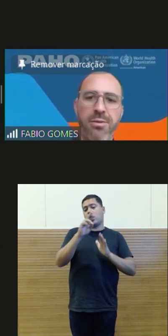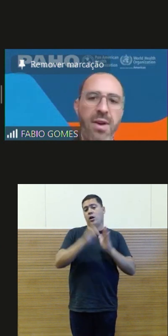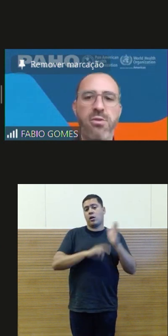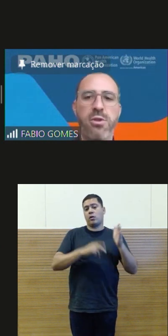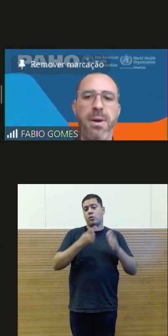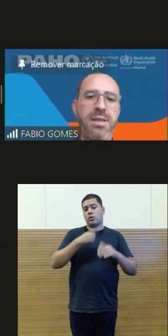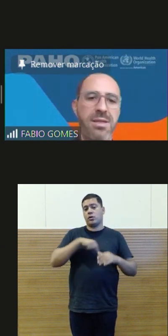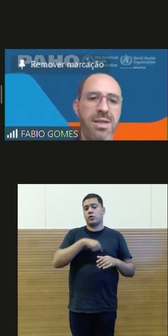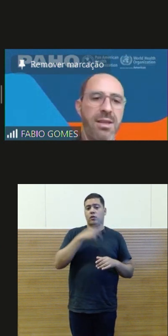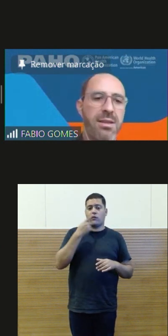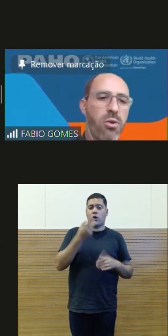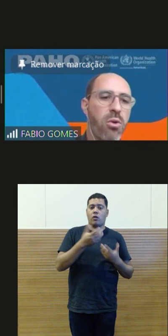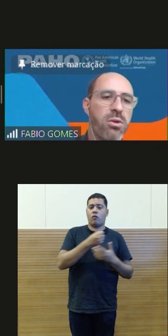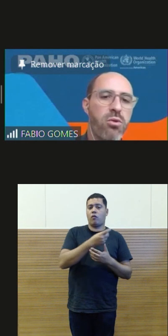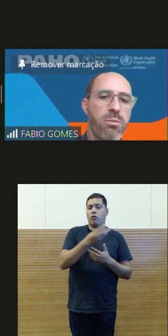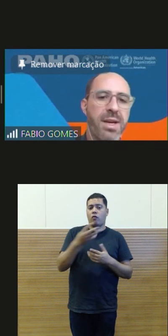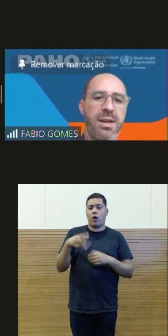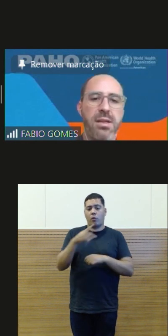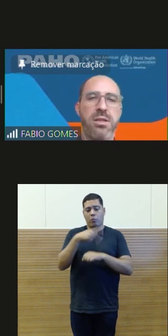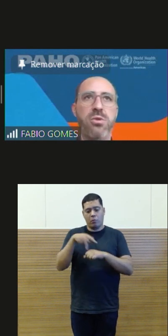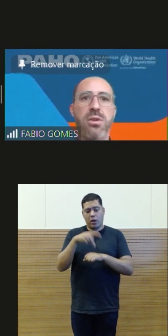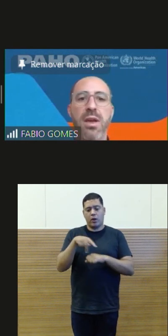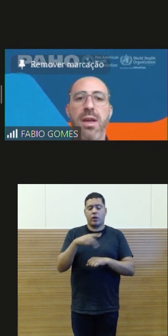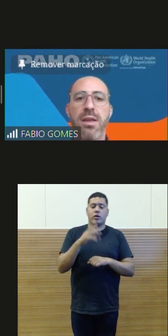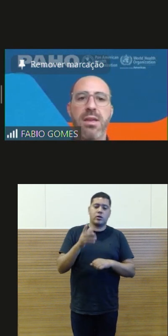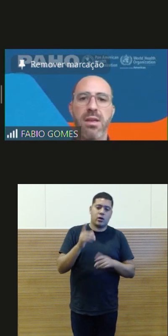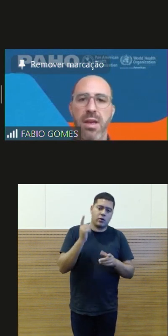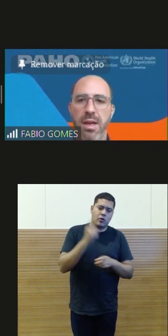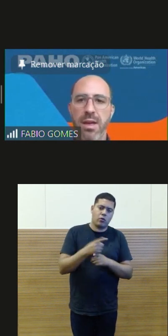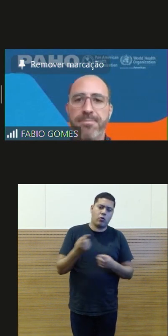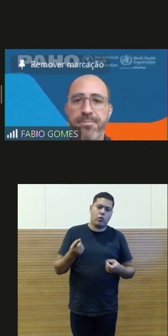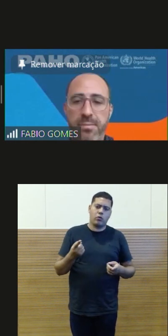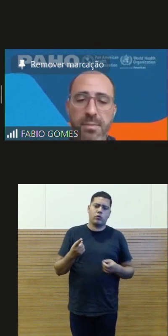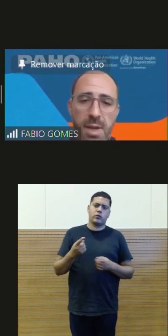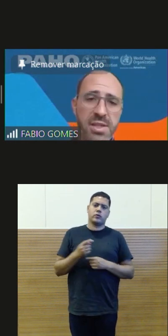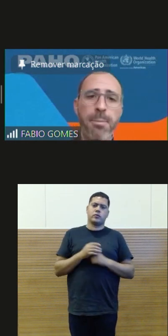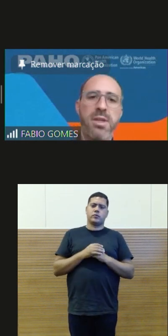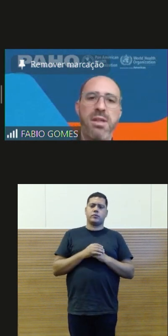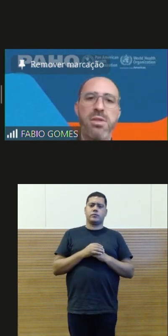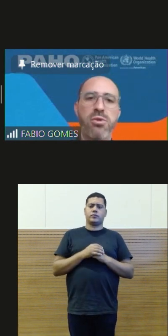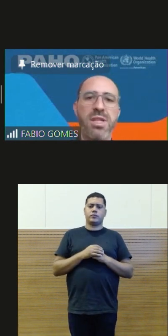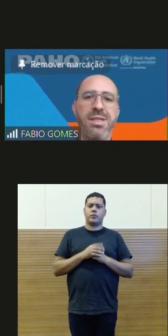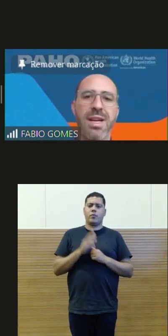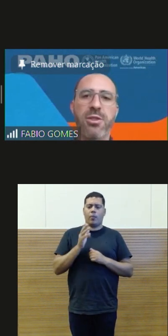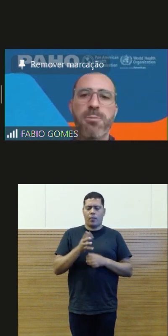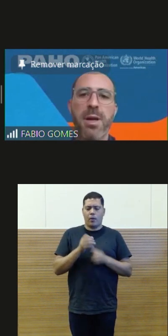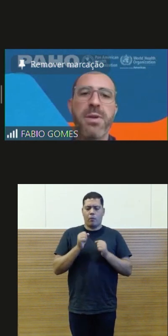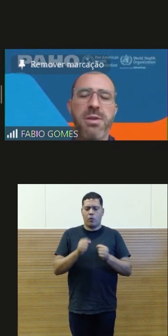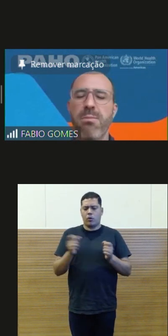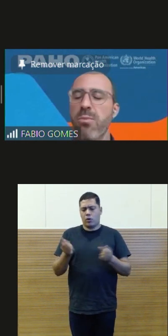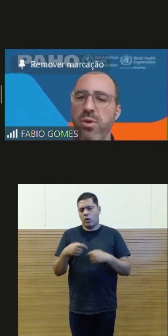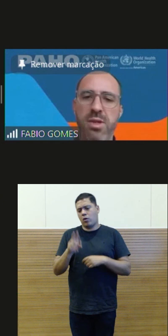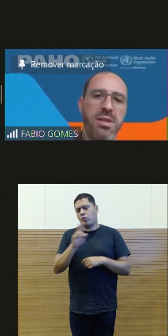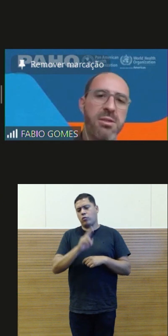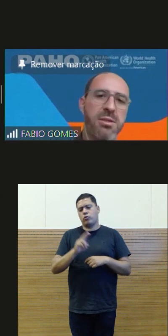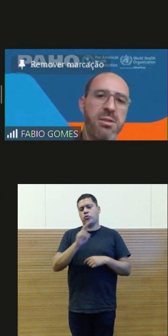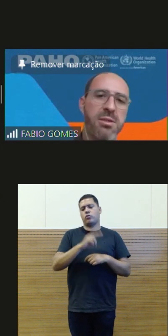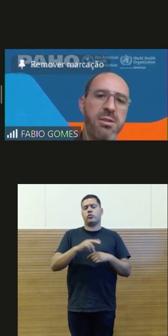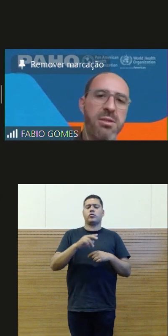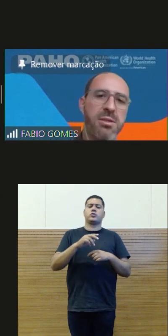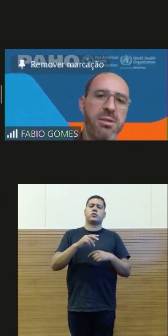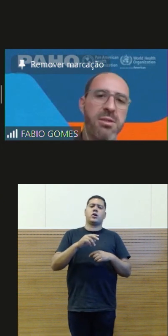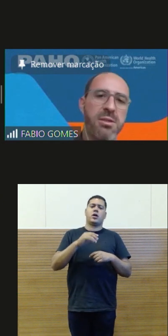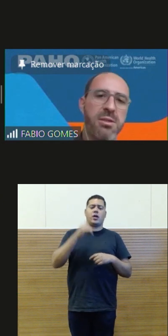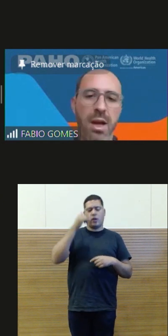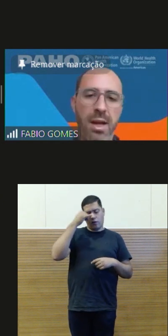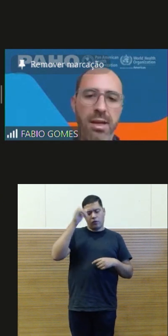And in this meeting, this report, we highlight how many countries already have mechanisms in place that could be used